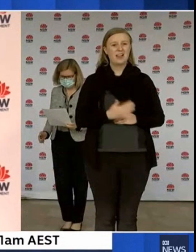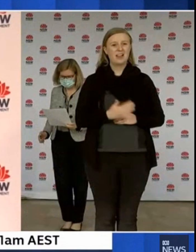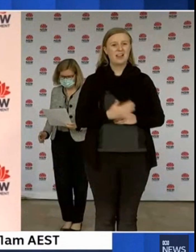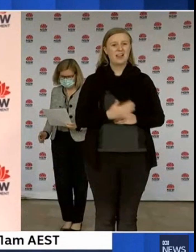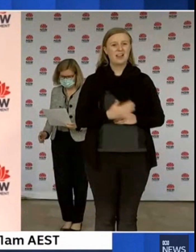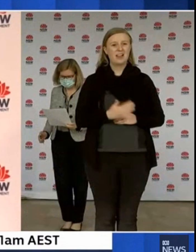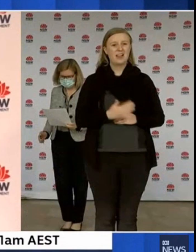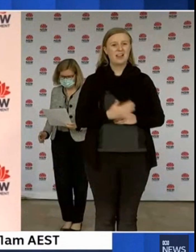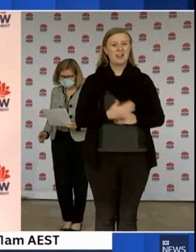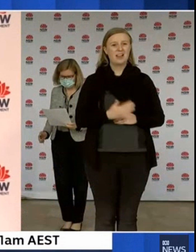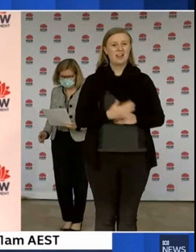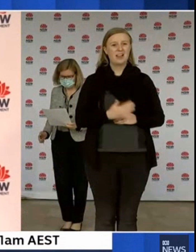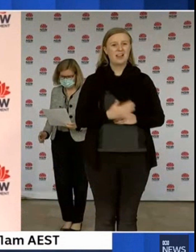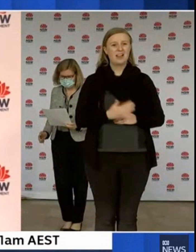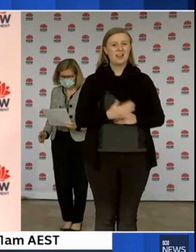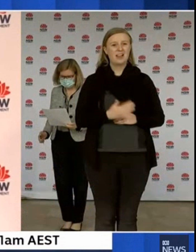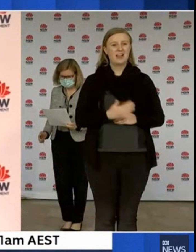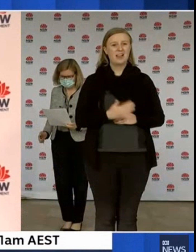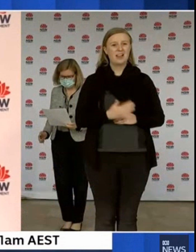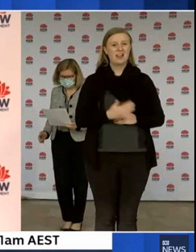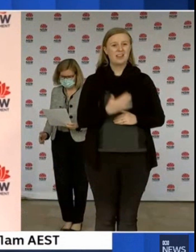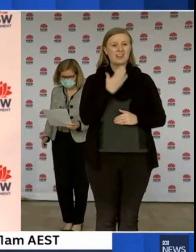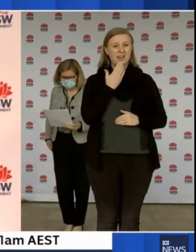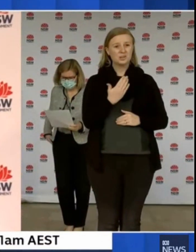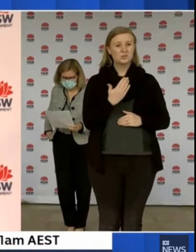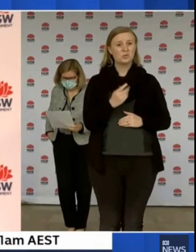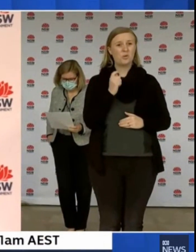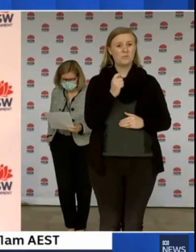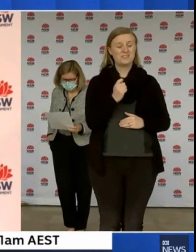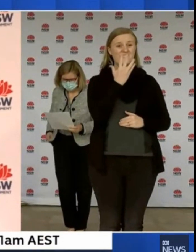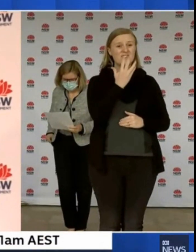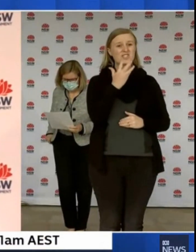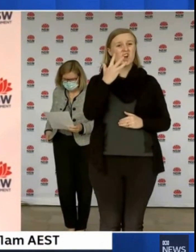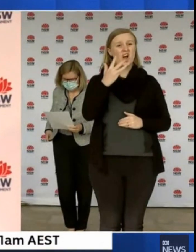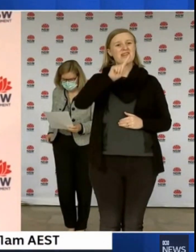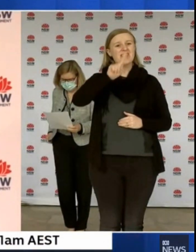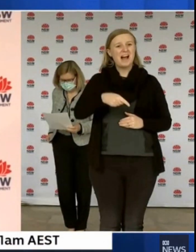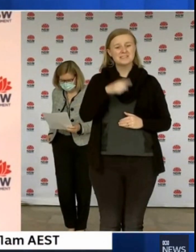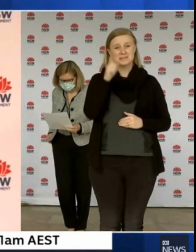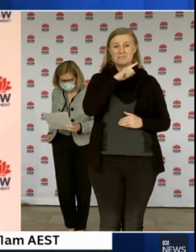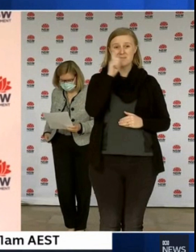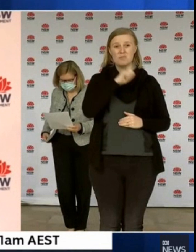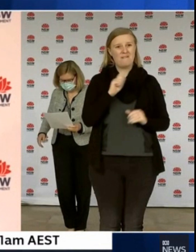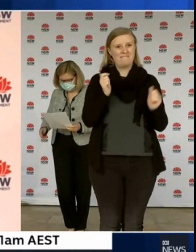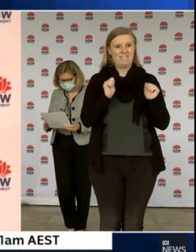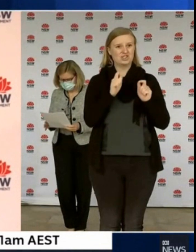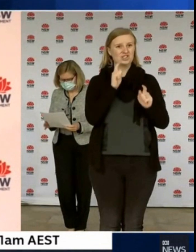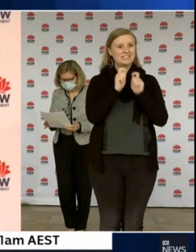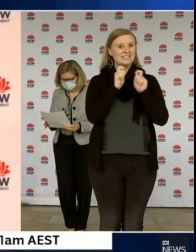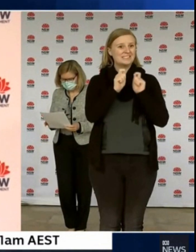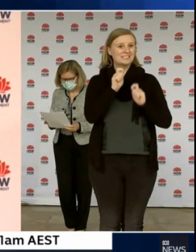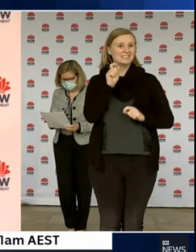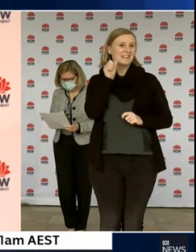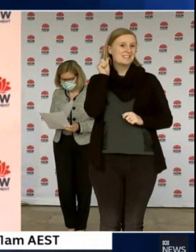Good morning, everybody, and listening. thank you to the nearly 59,000 people that came forward